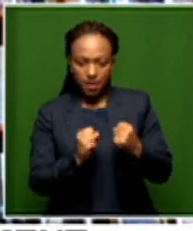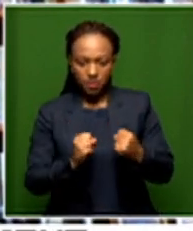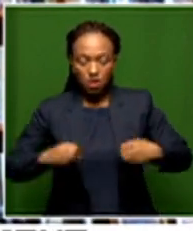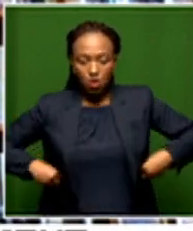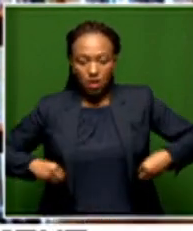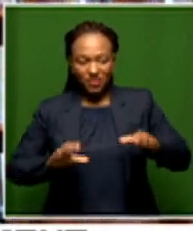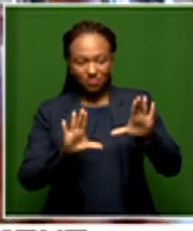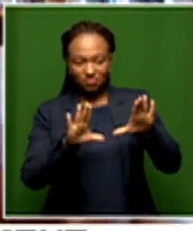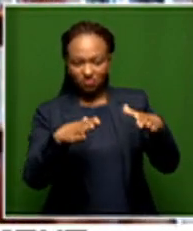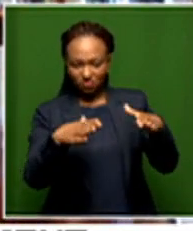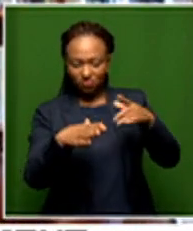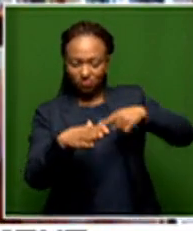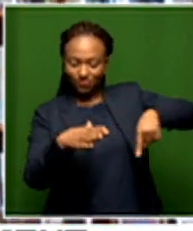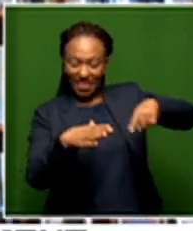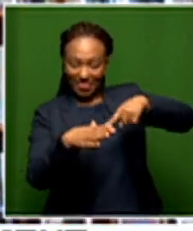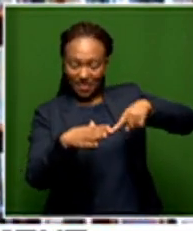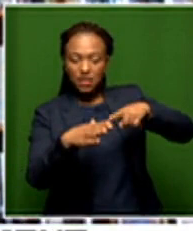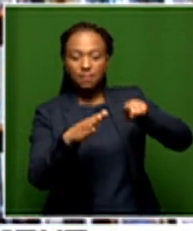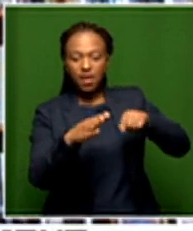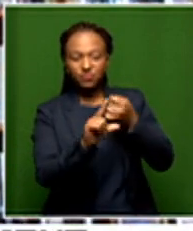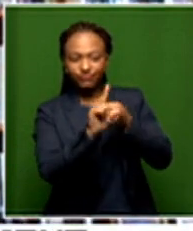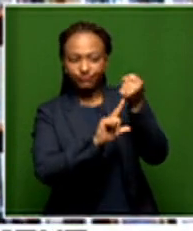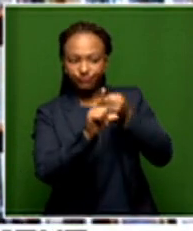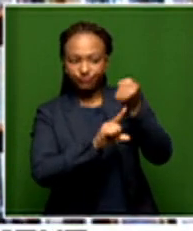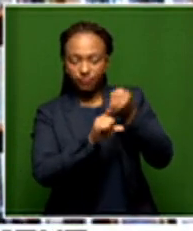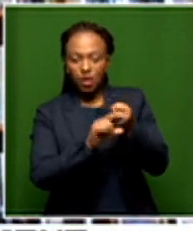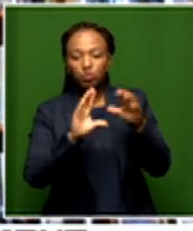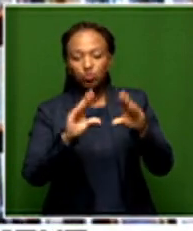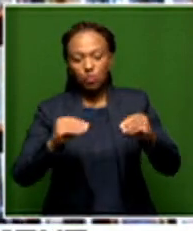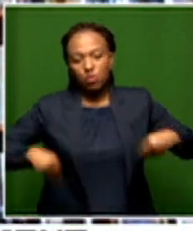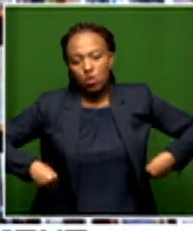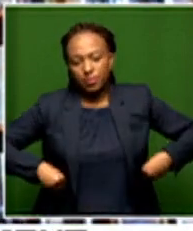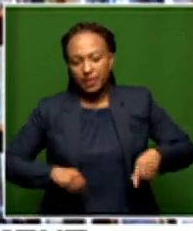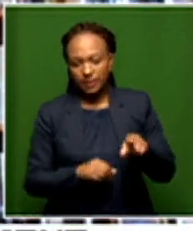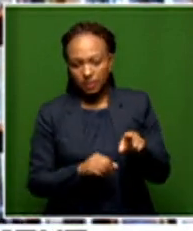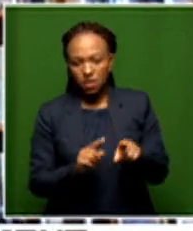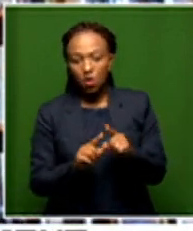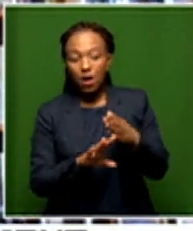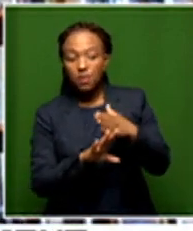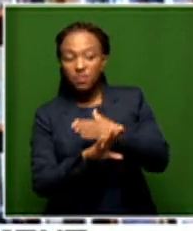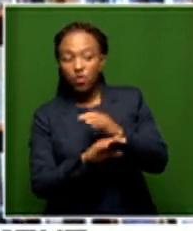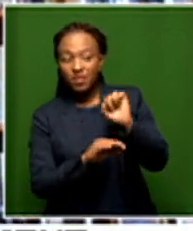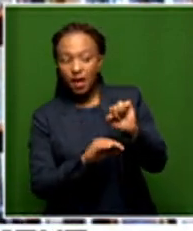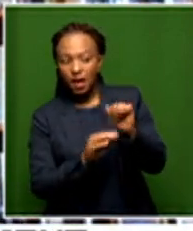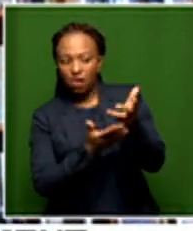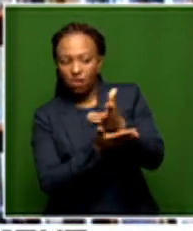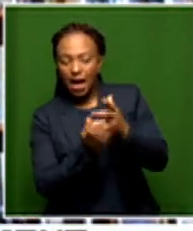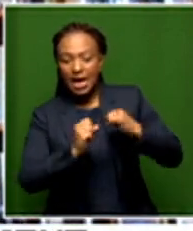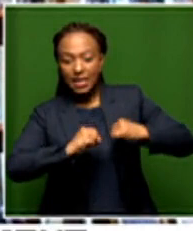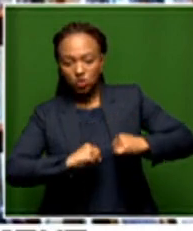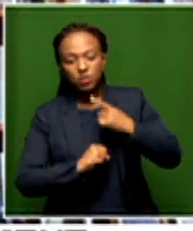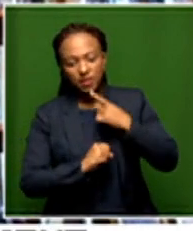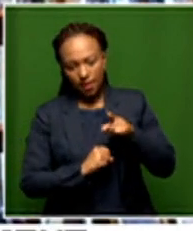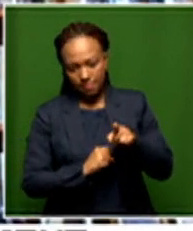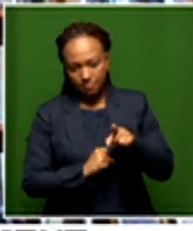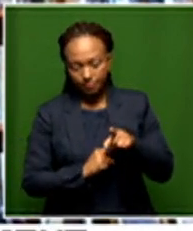entity to deal with corruption, as they put it in their resolution. Now, if